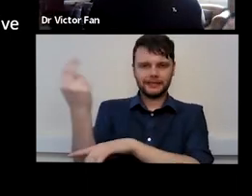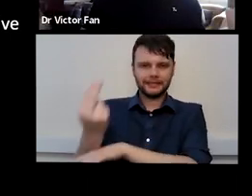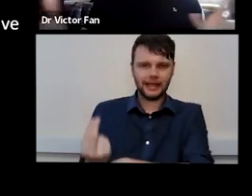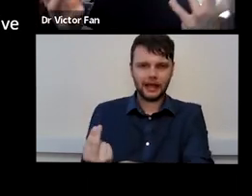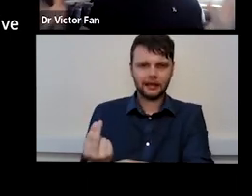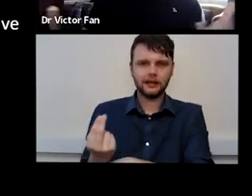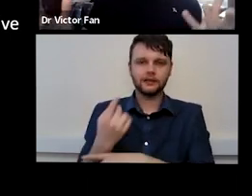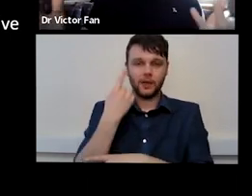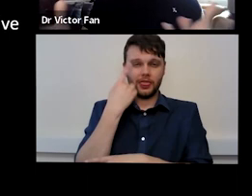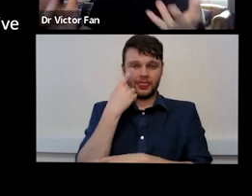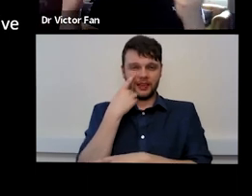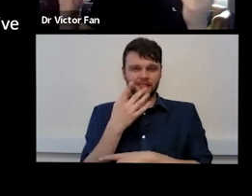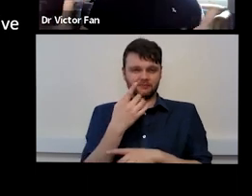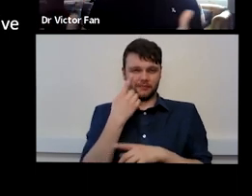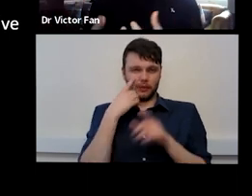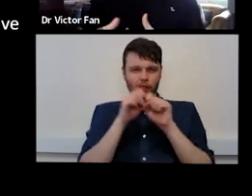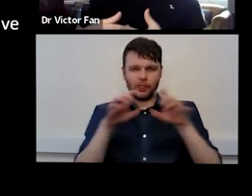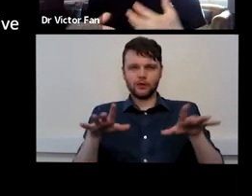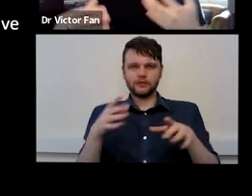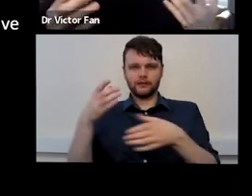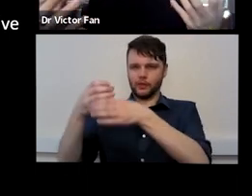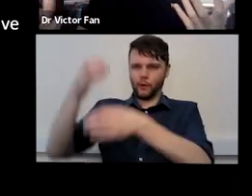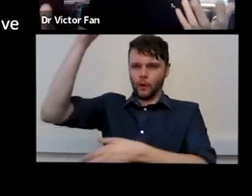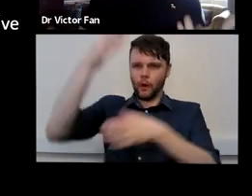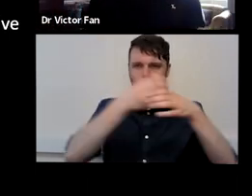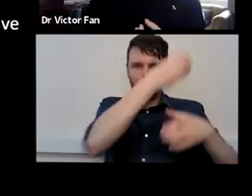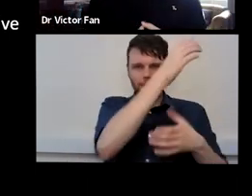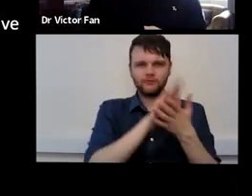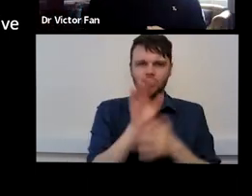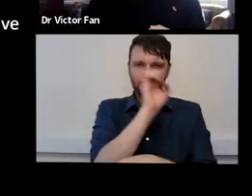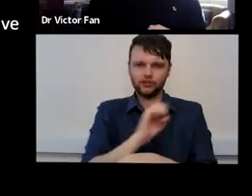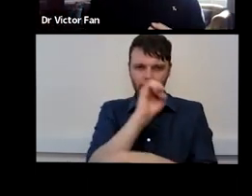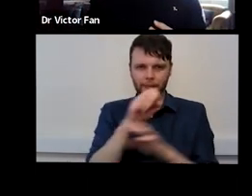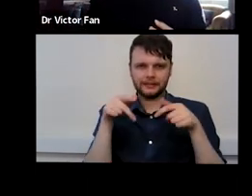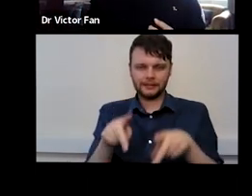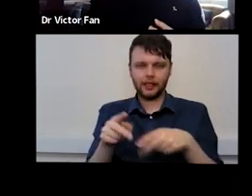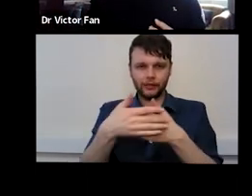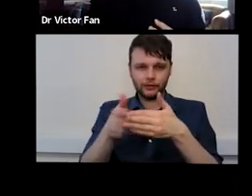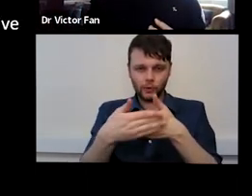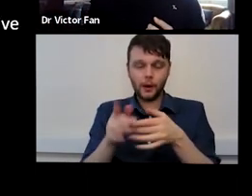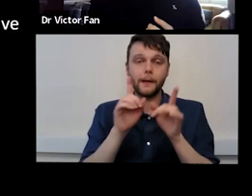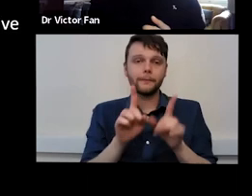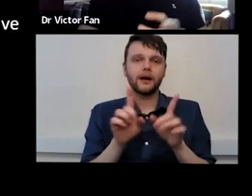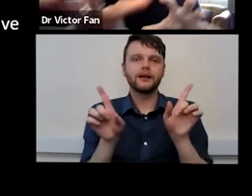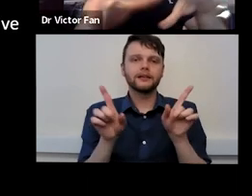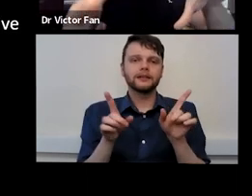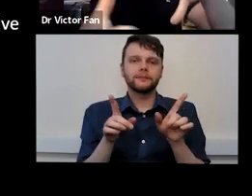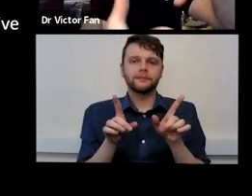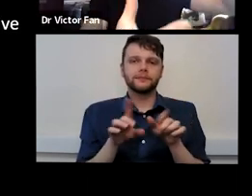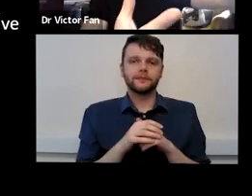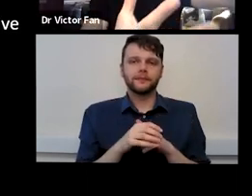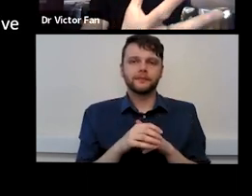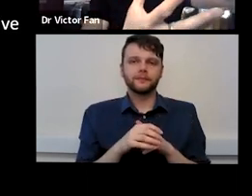this mansion has many European features, like columns and the doors and things like that. But at the same time, it